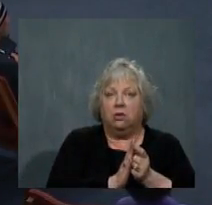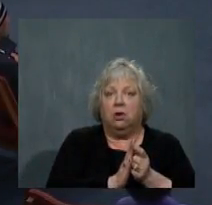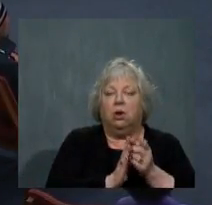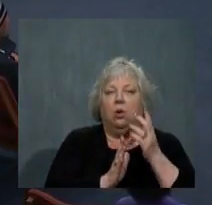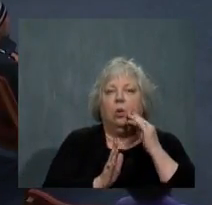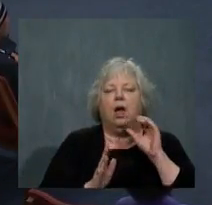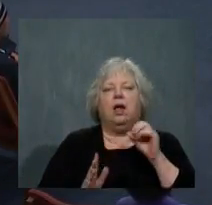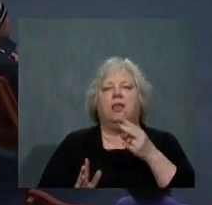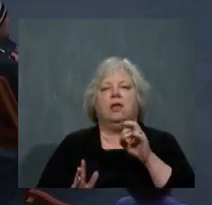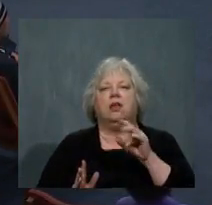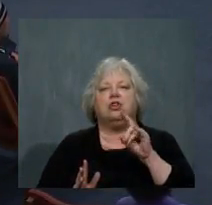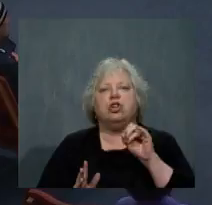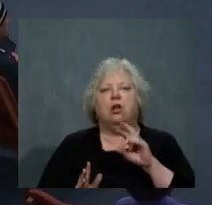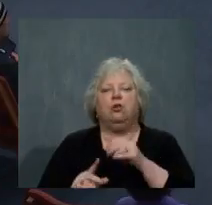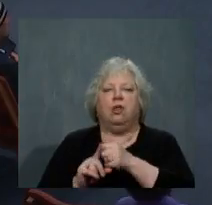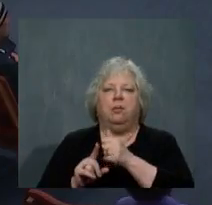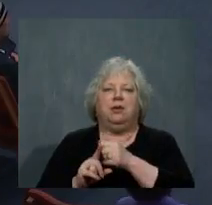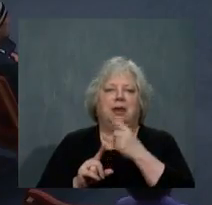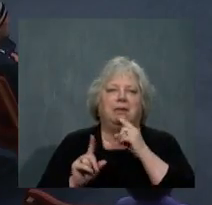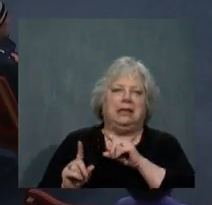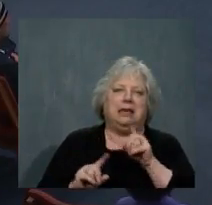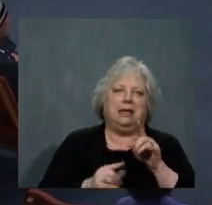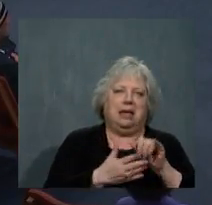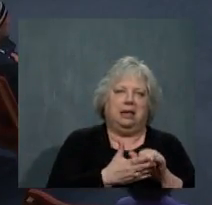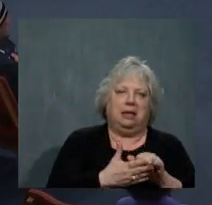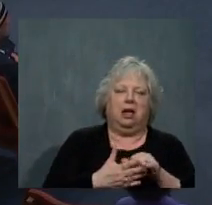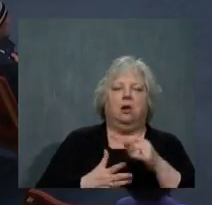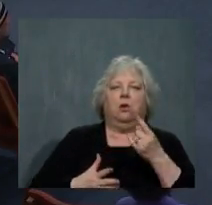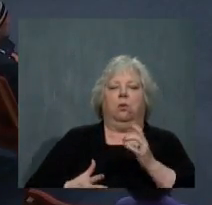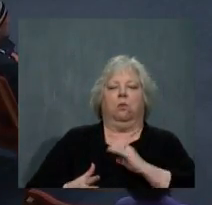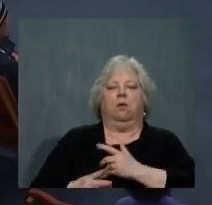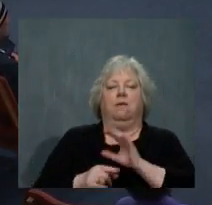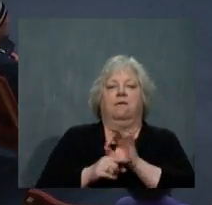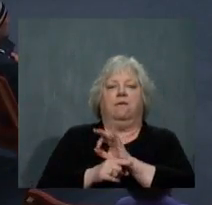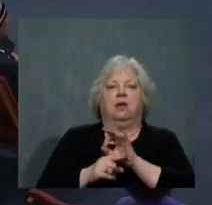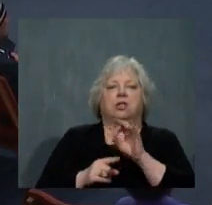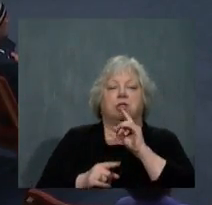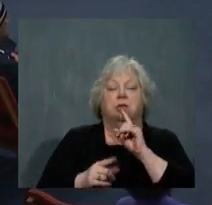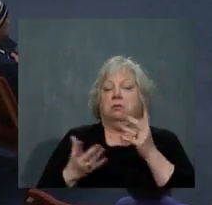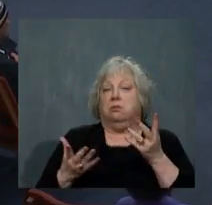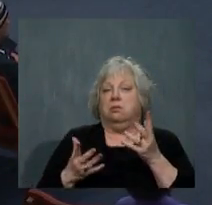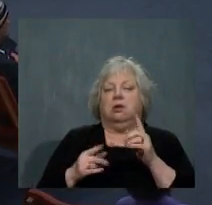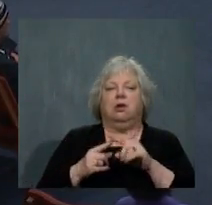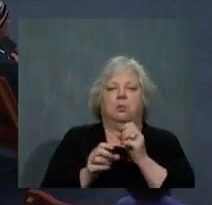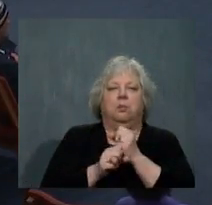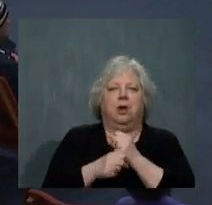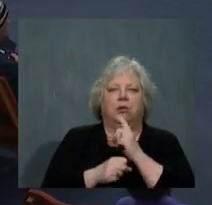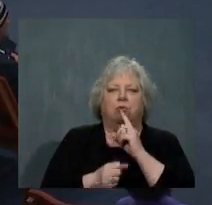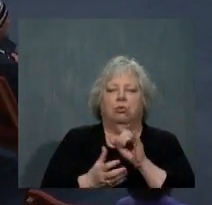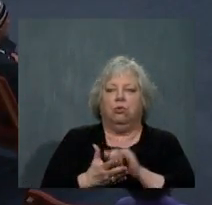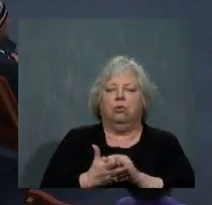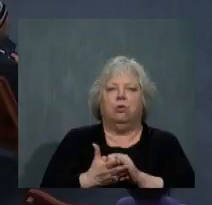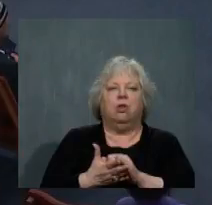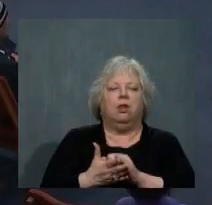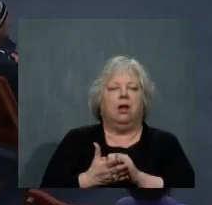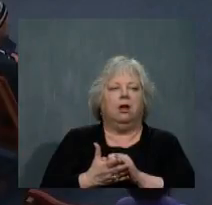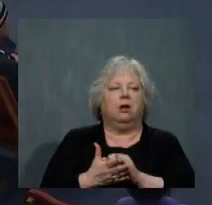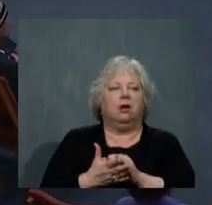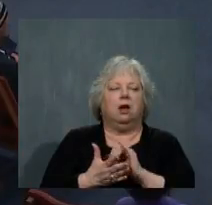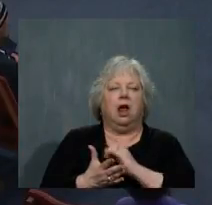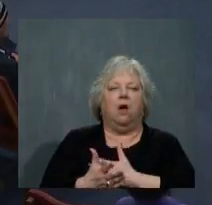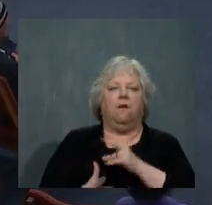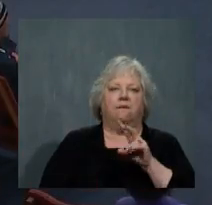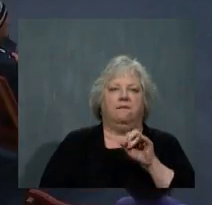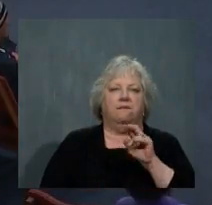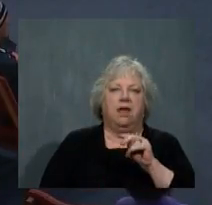by the shelters themselves. One of our functions is to make sure that we don't, our